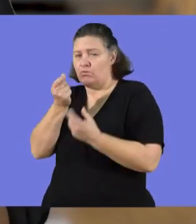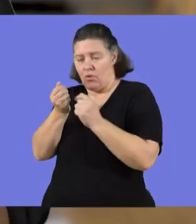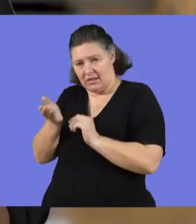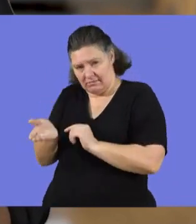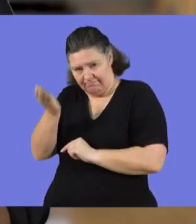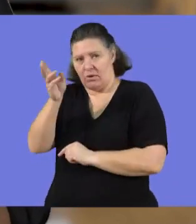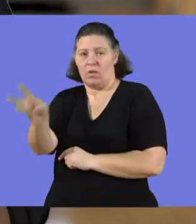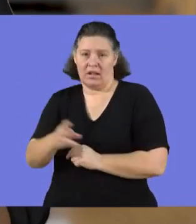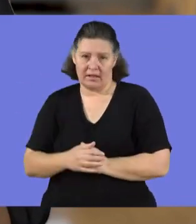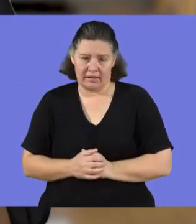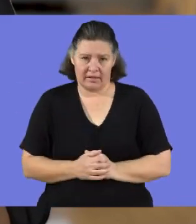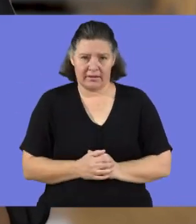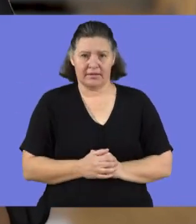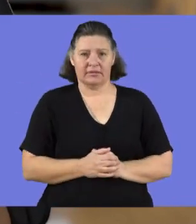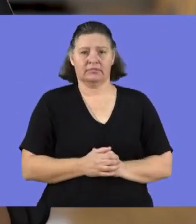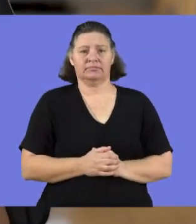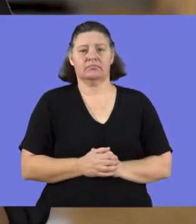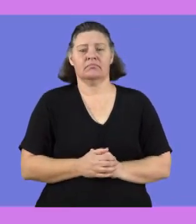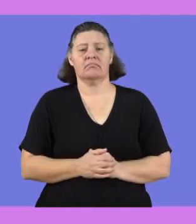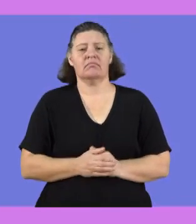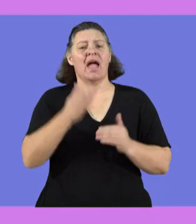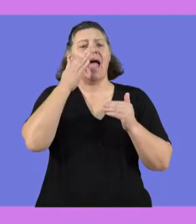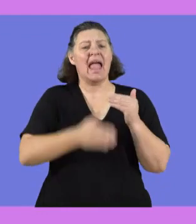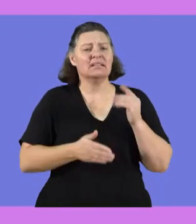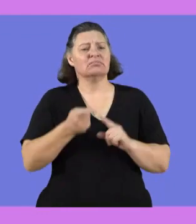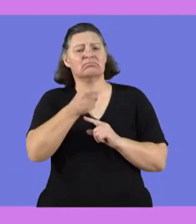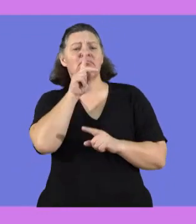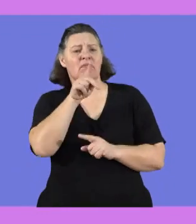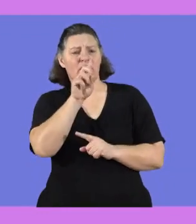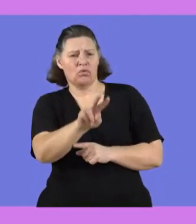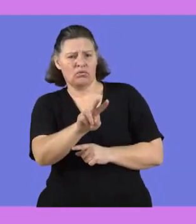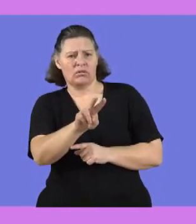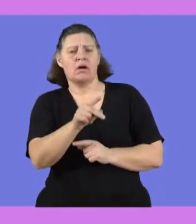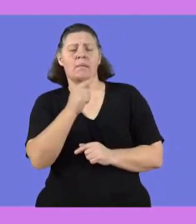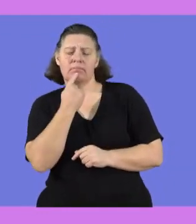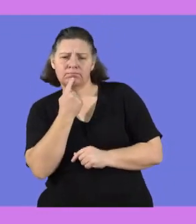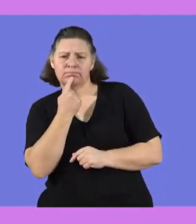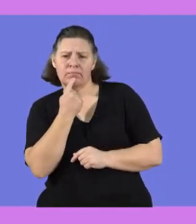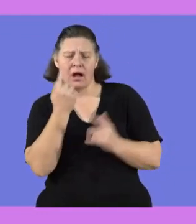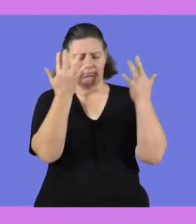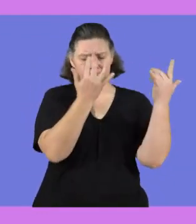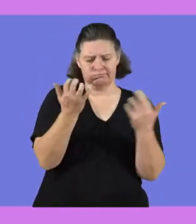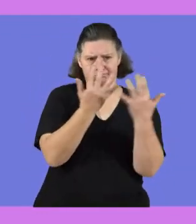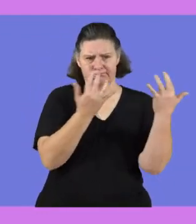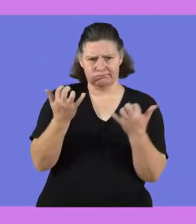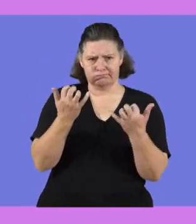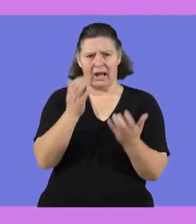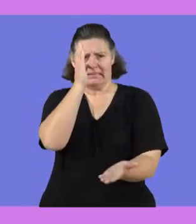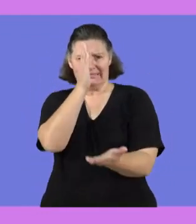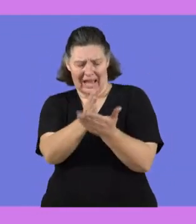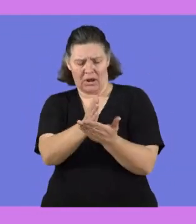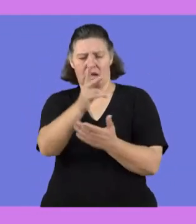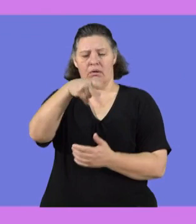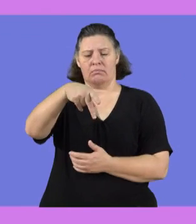food increases as well. At the end of this lesson, you should be able to perform calculations